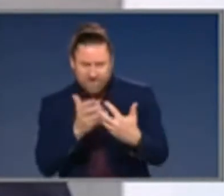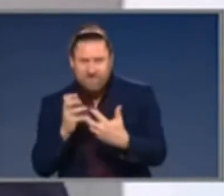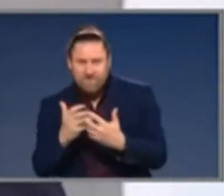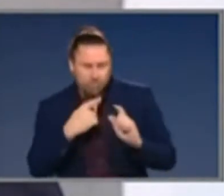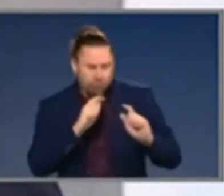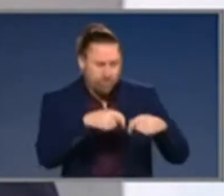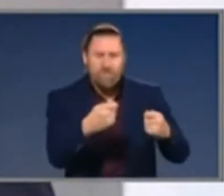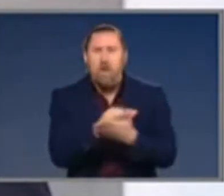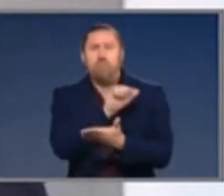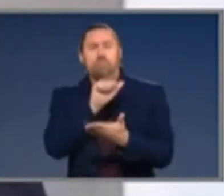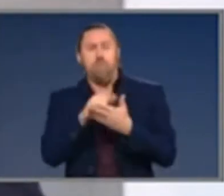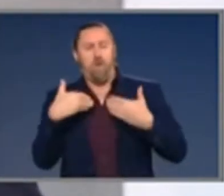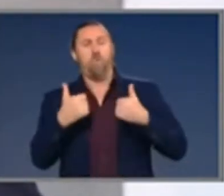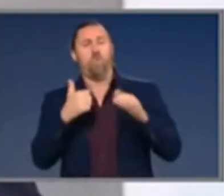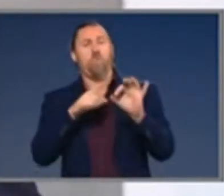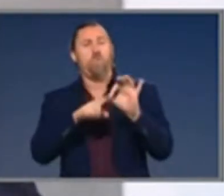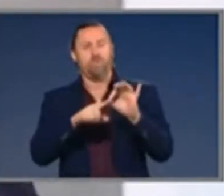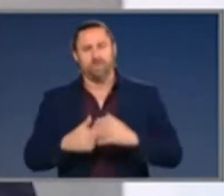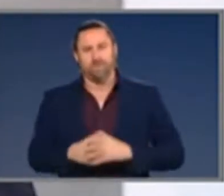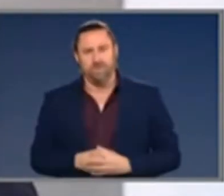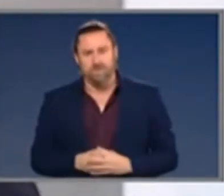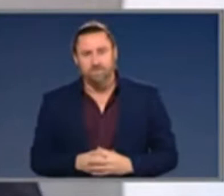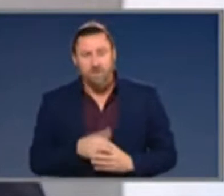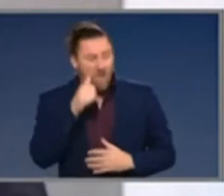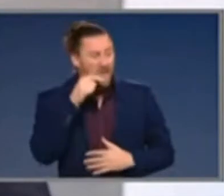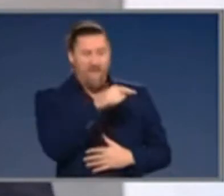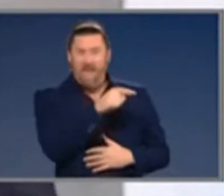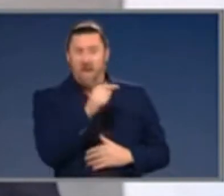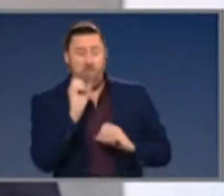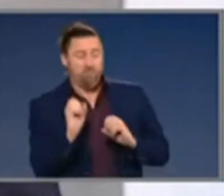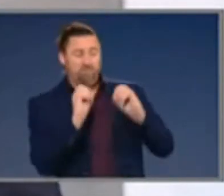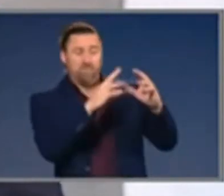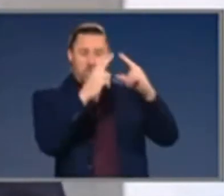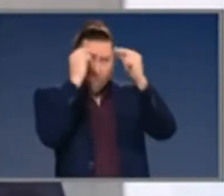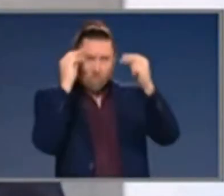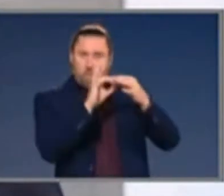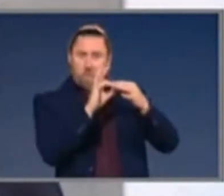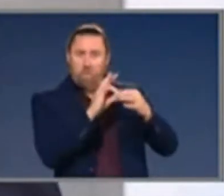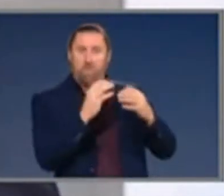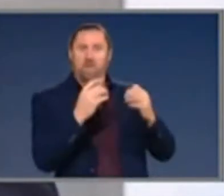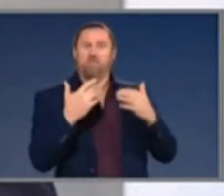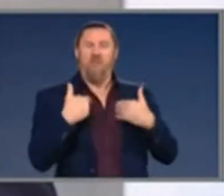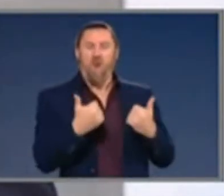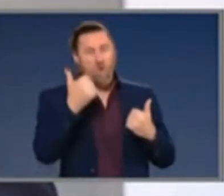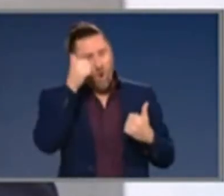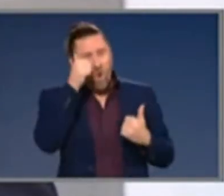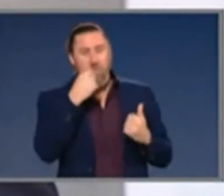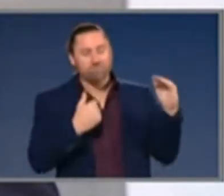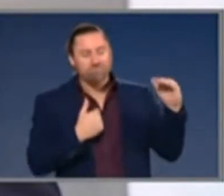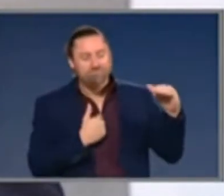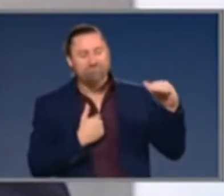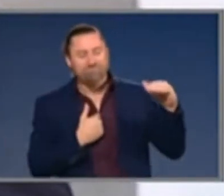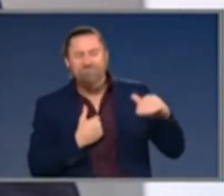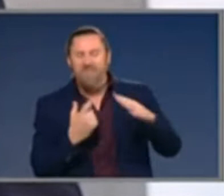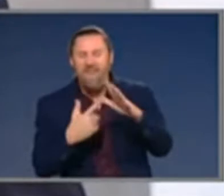in many instances have become a form of pre-palliative care in Australia. Many years ago, that was quite different. But